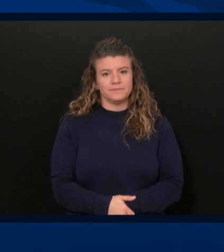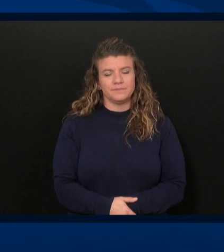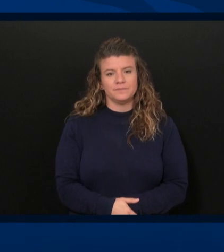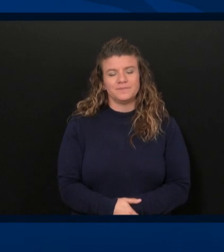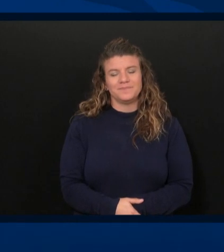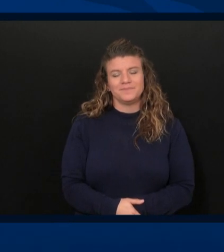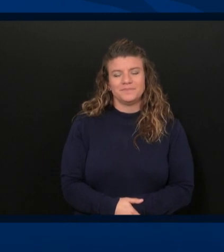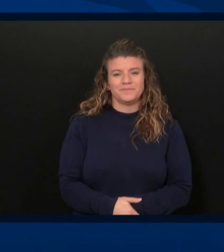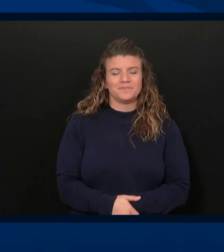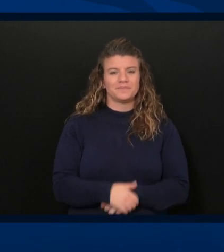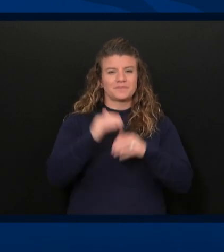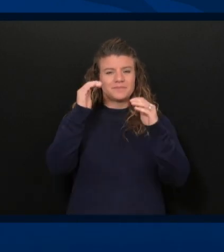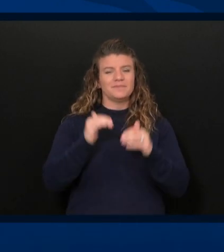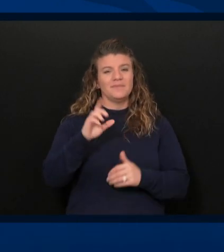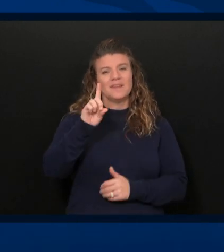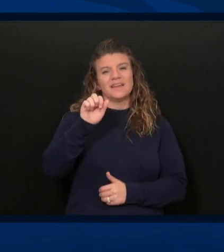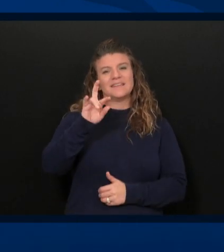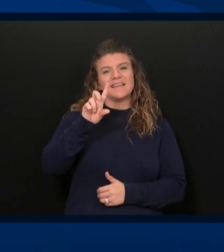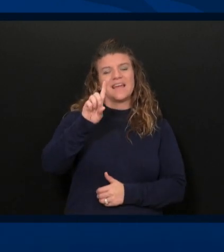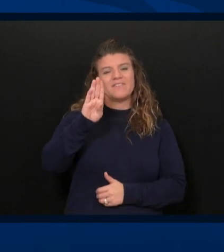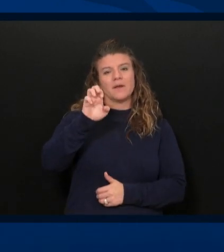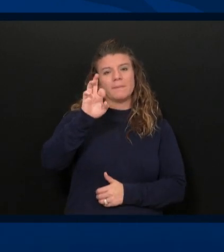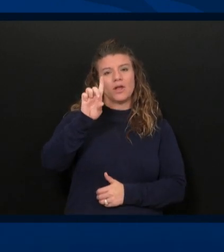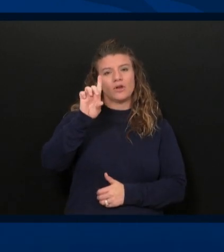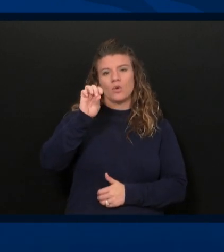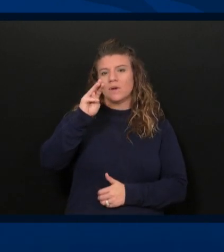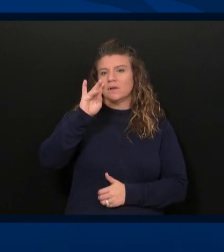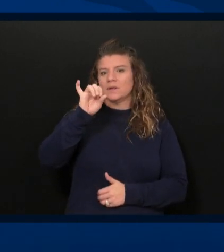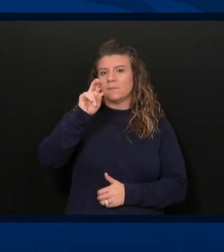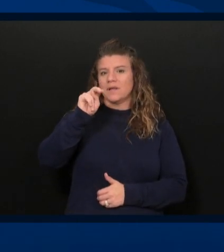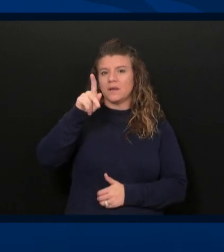All right, thanks, Steve. Next, we'll go to David Beard with the Dominion Post.